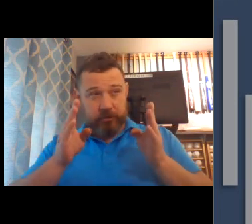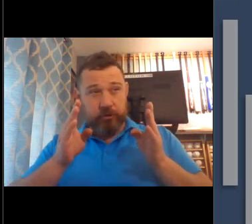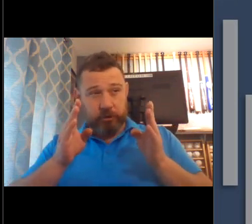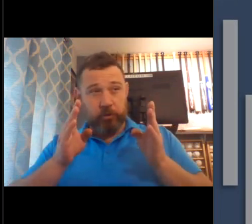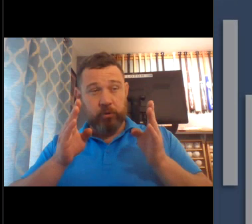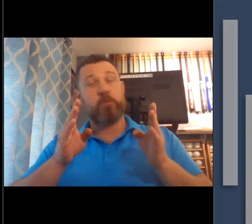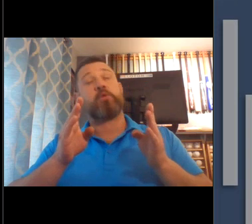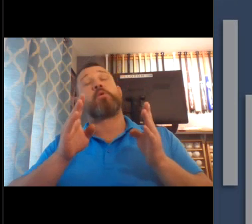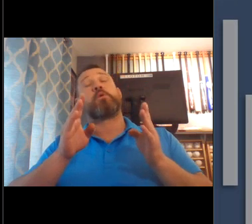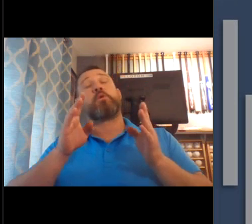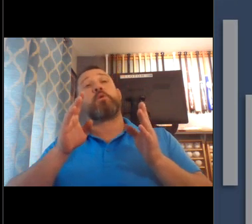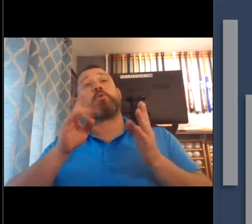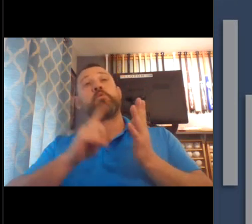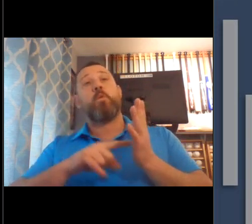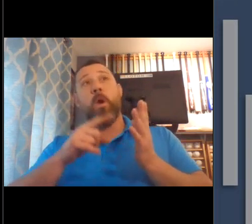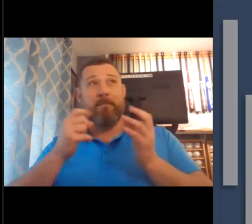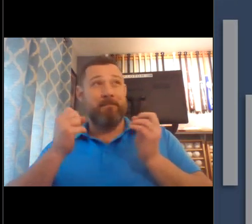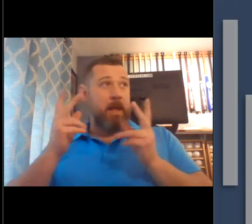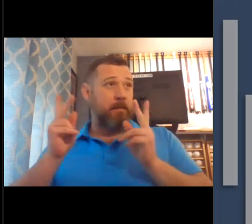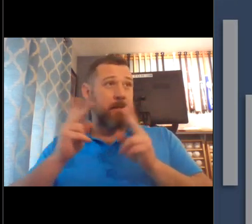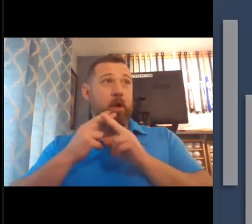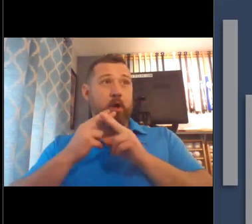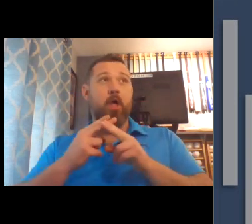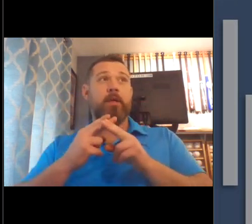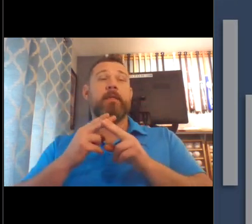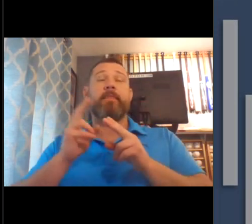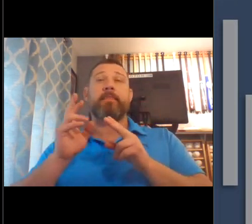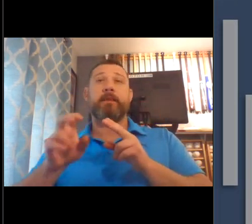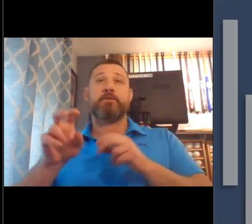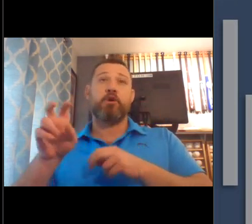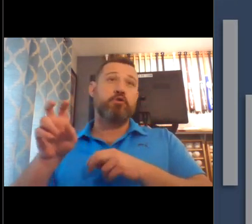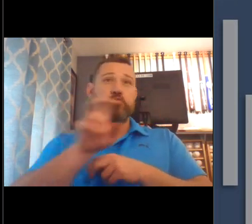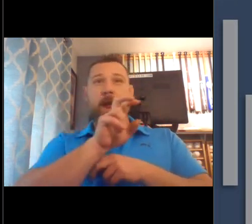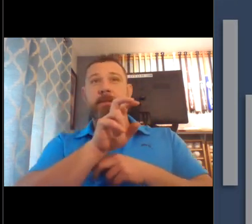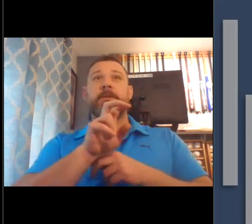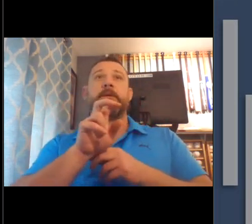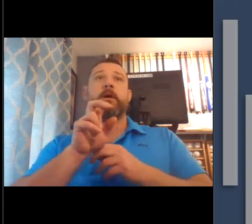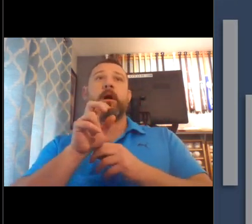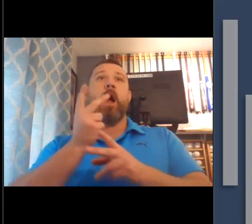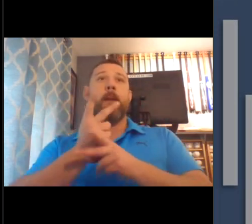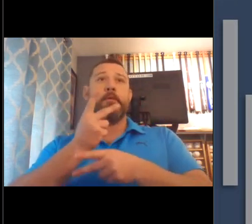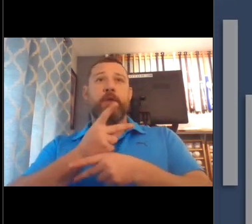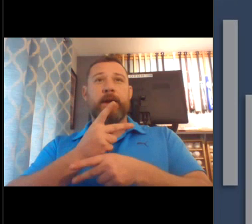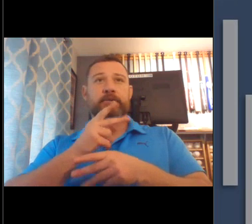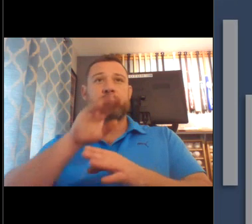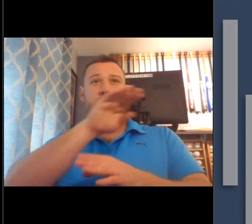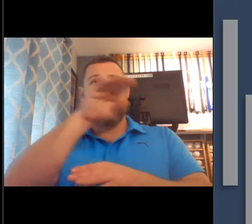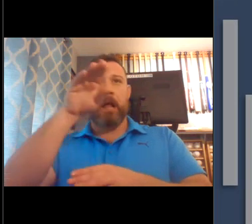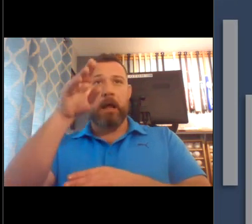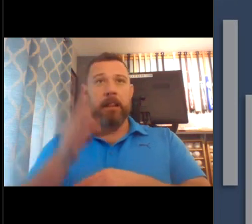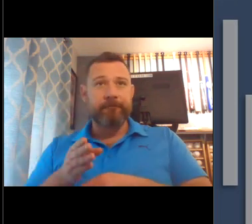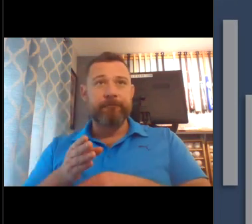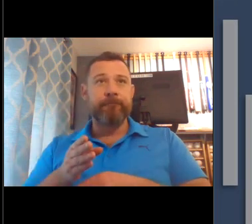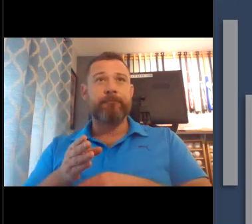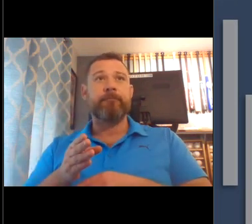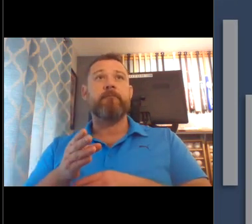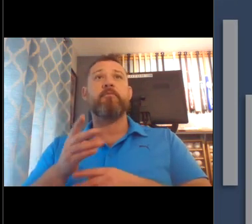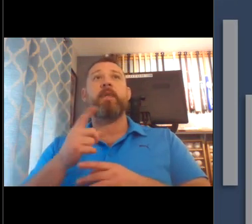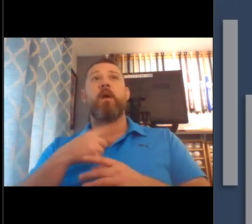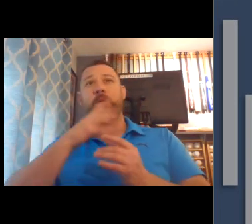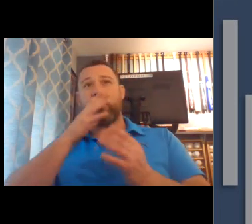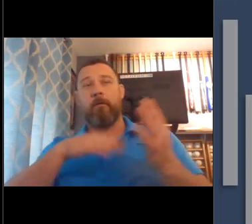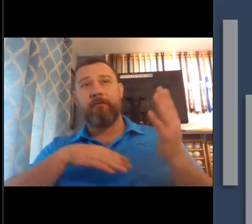what many are calling this transit operations cliff that we're potentially about to face as a state. And